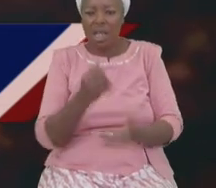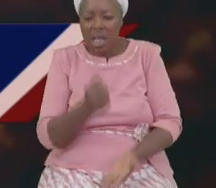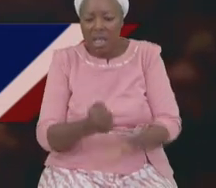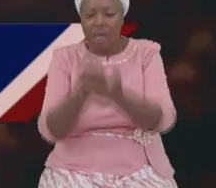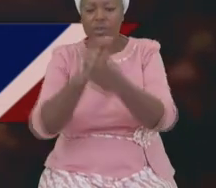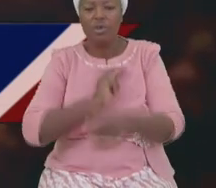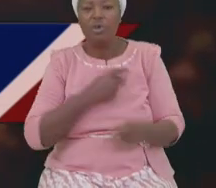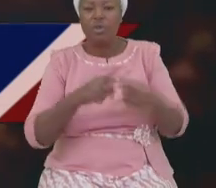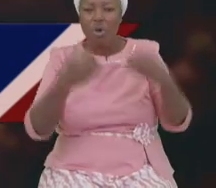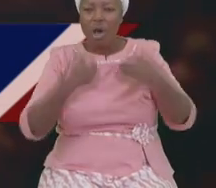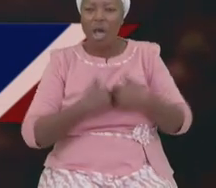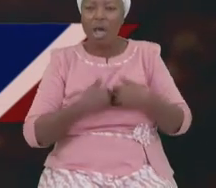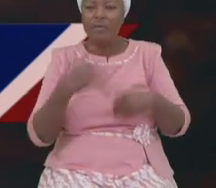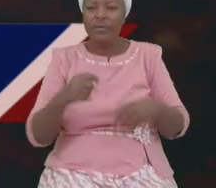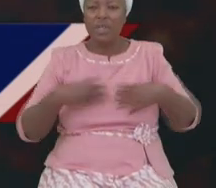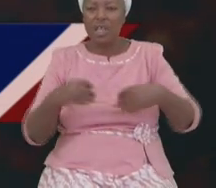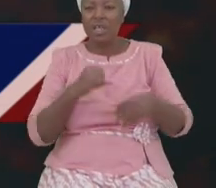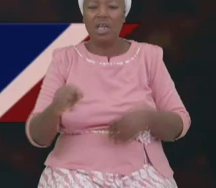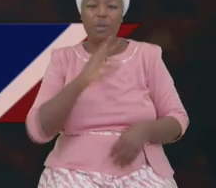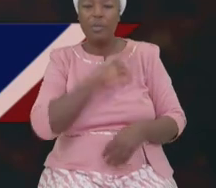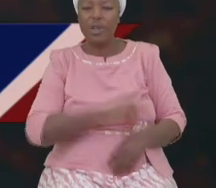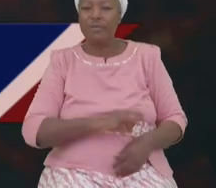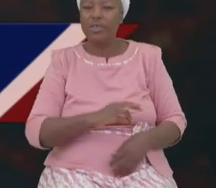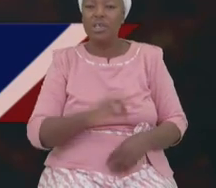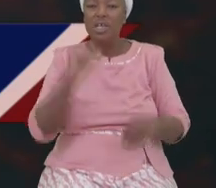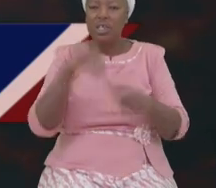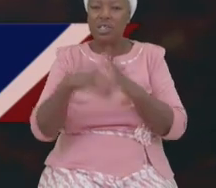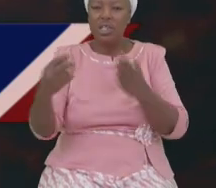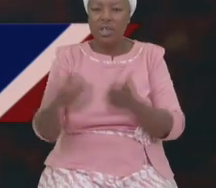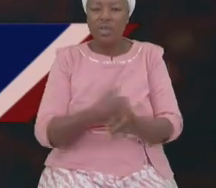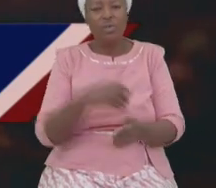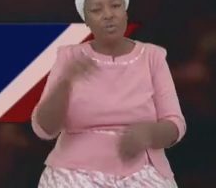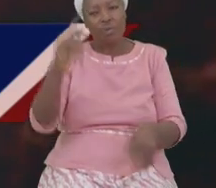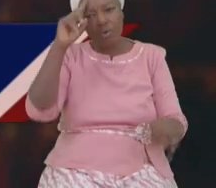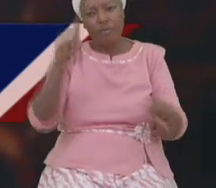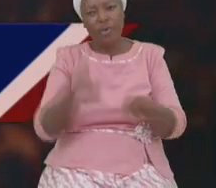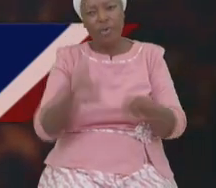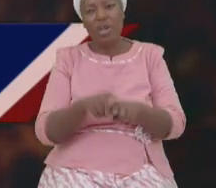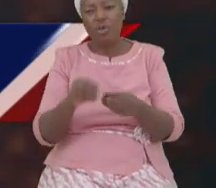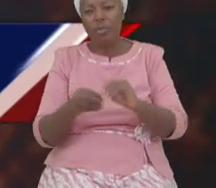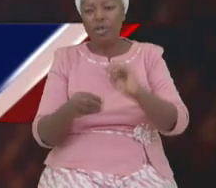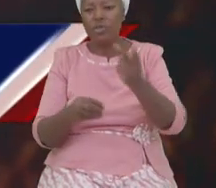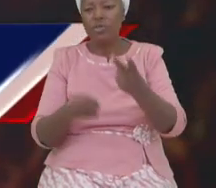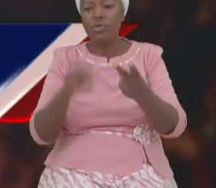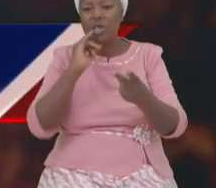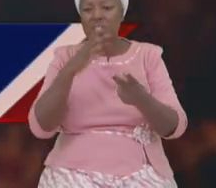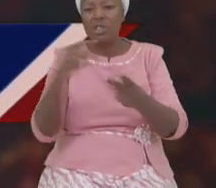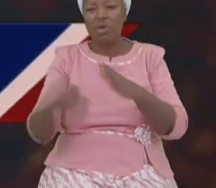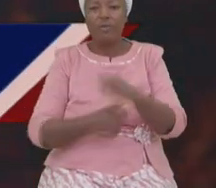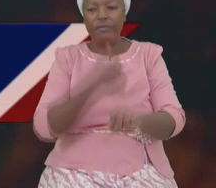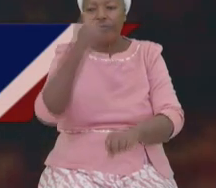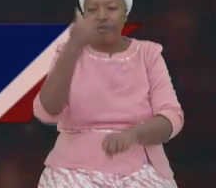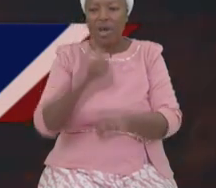to have the healing benefit in the new covenant. Number two, in the